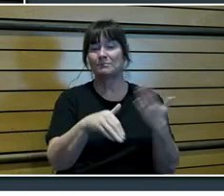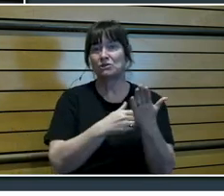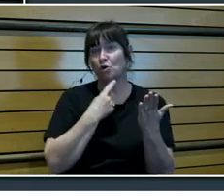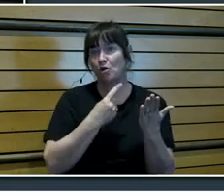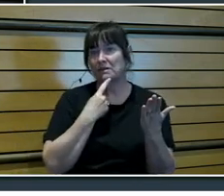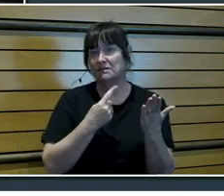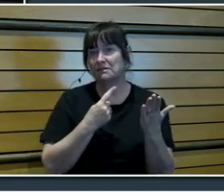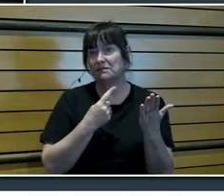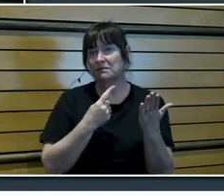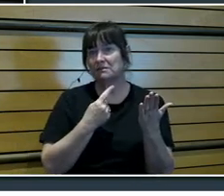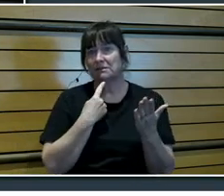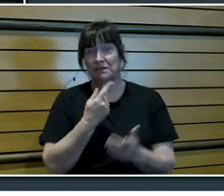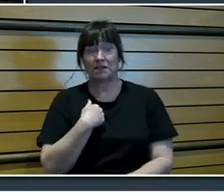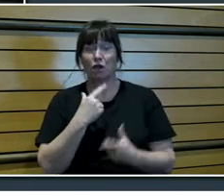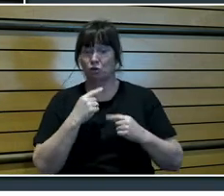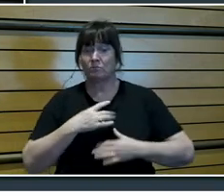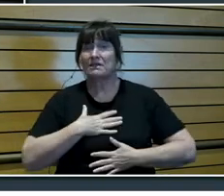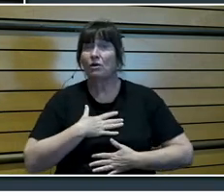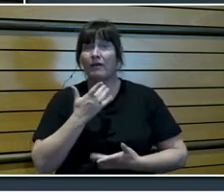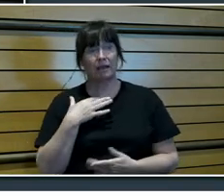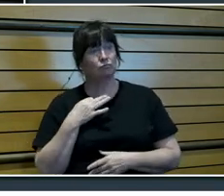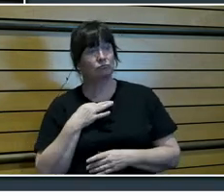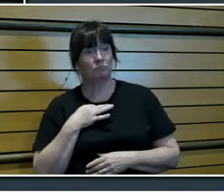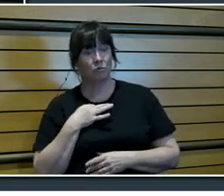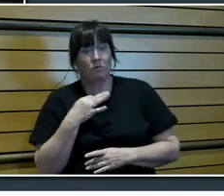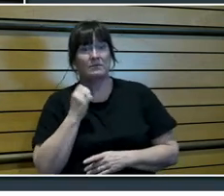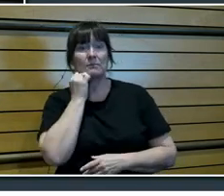I am able to do that. What's your opinion?